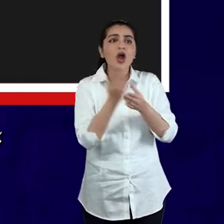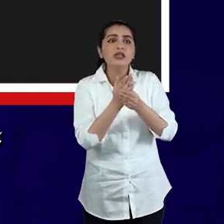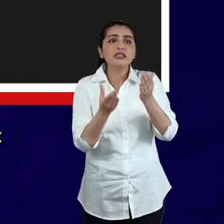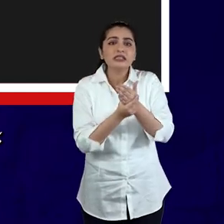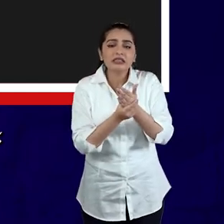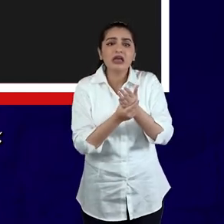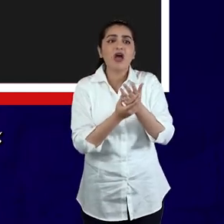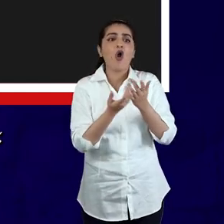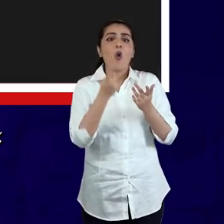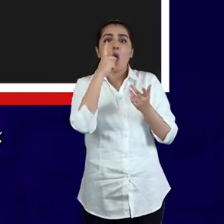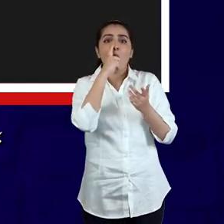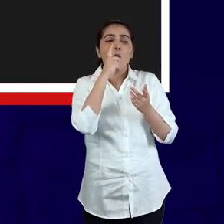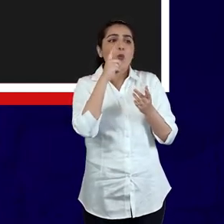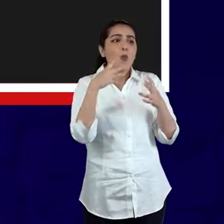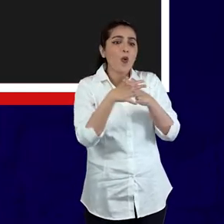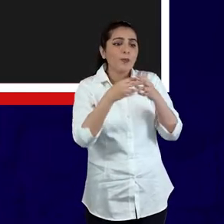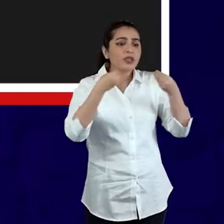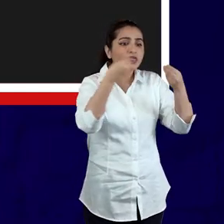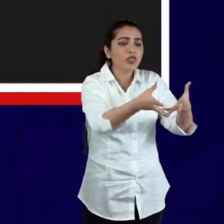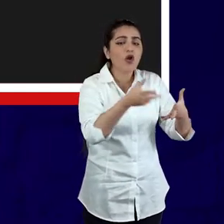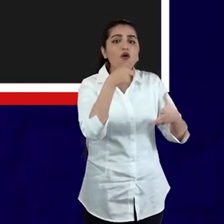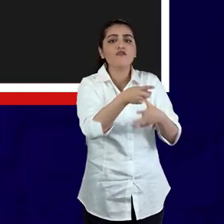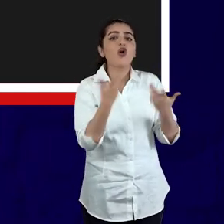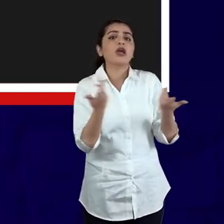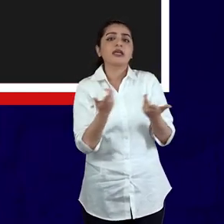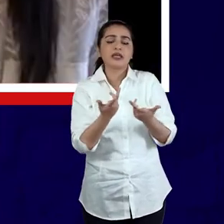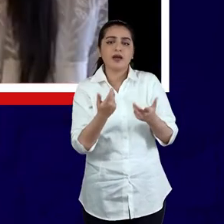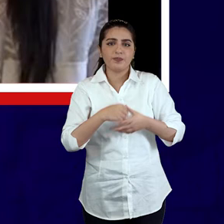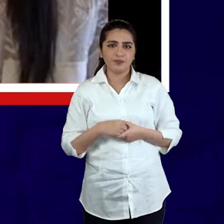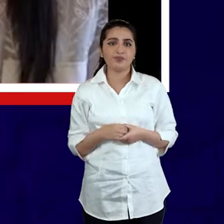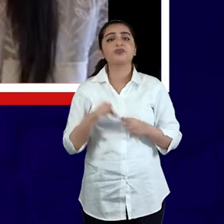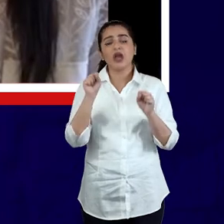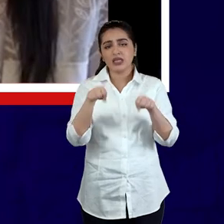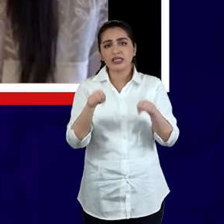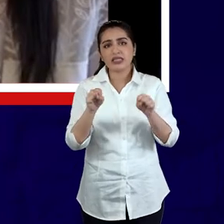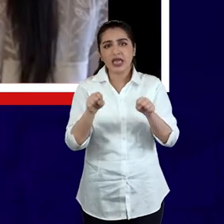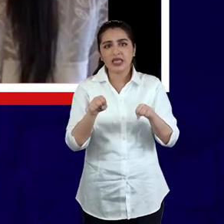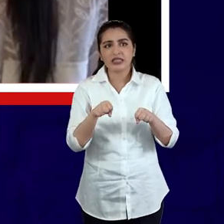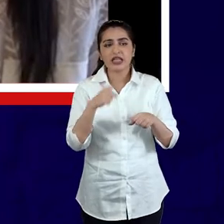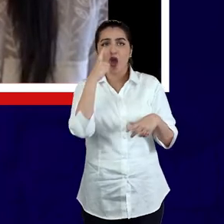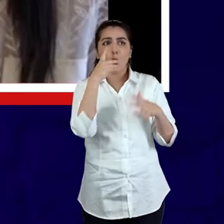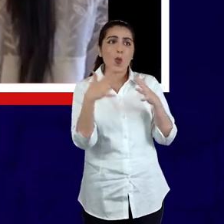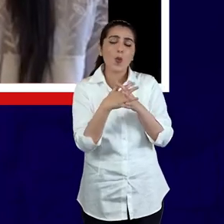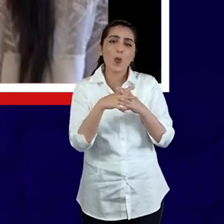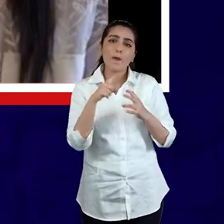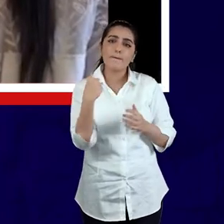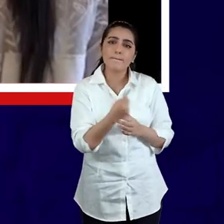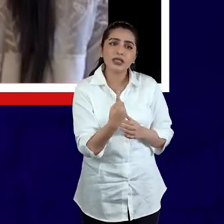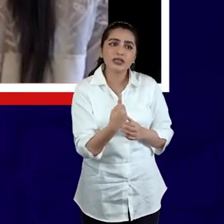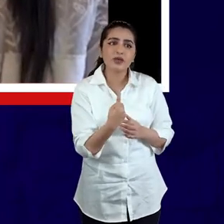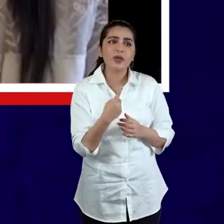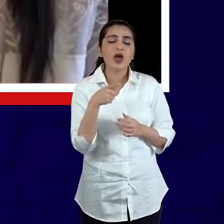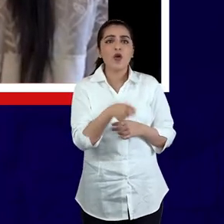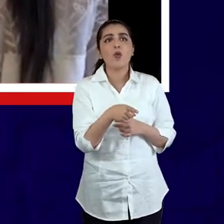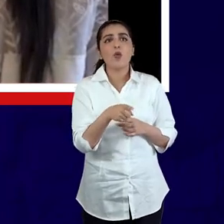are empowering tools for women instead of barriers? Yes, you know, women have been really,